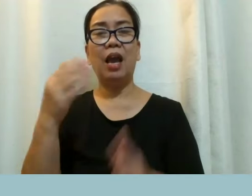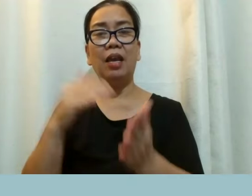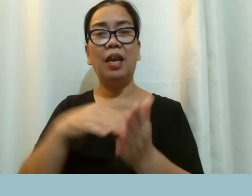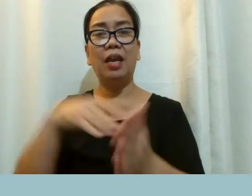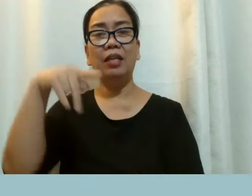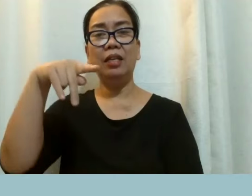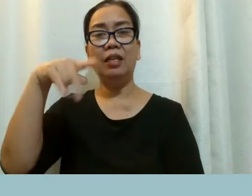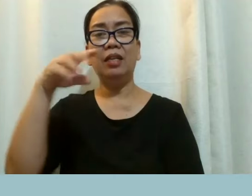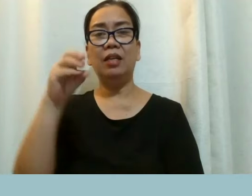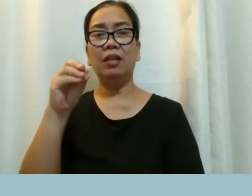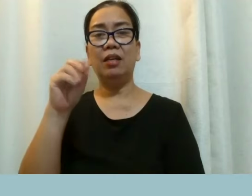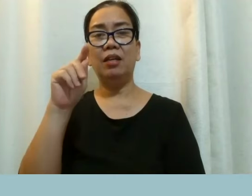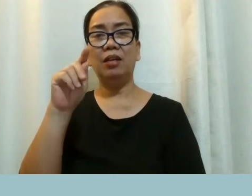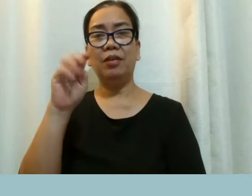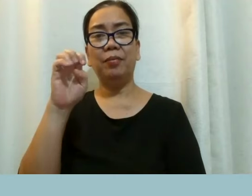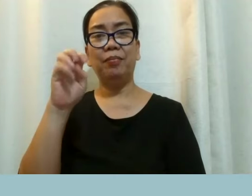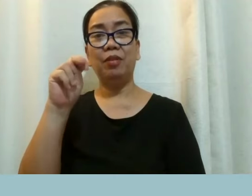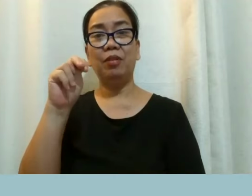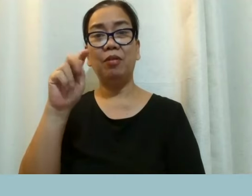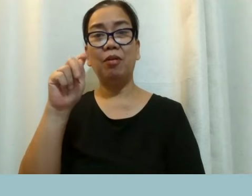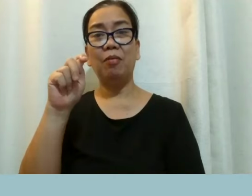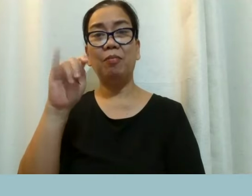potential, again,